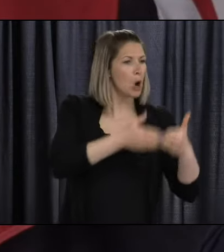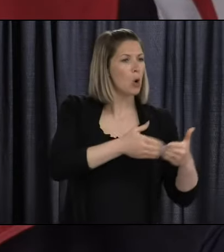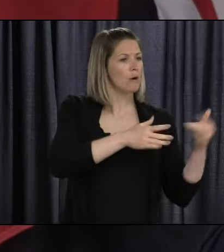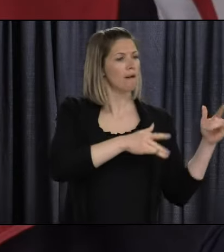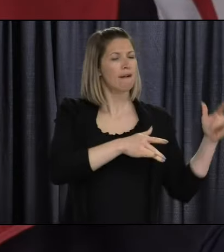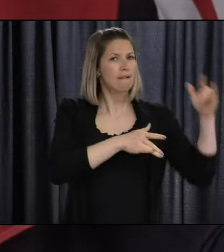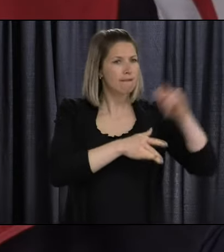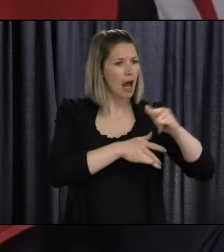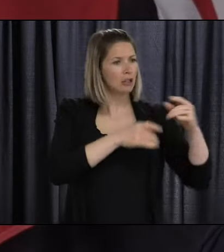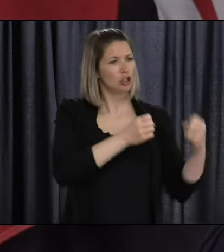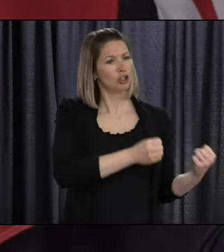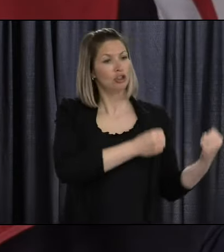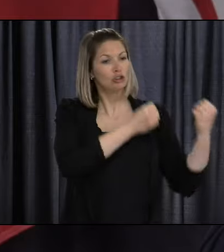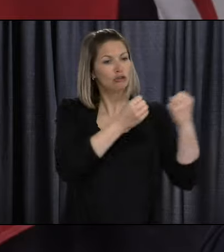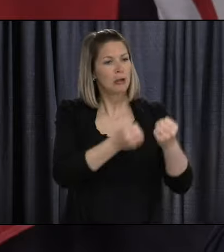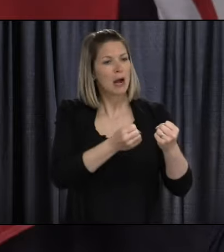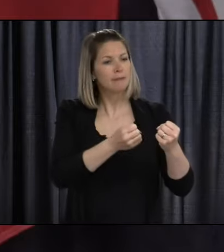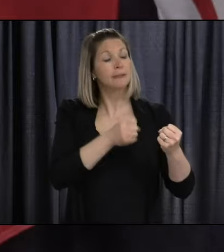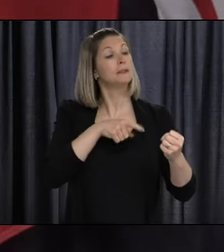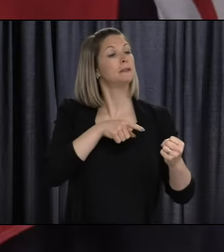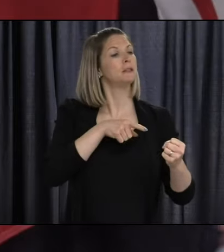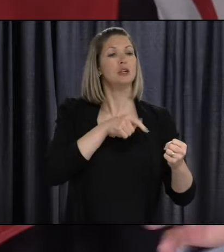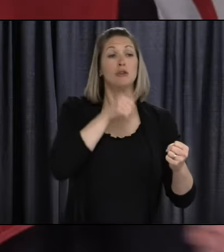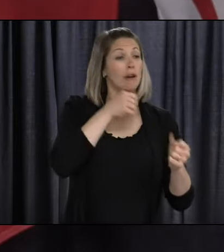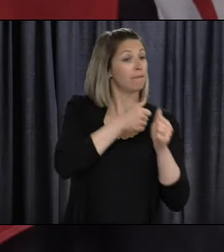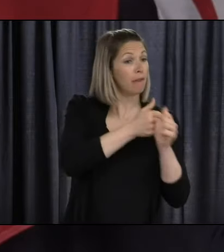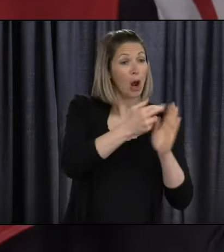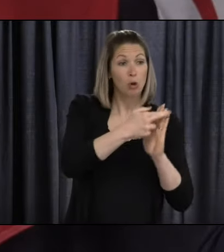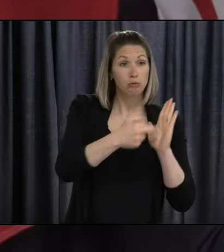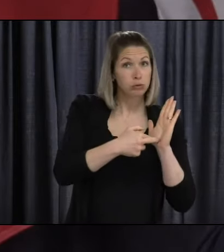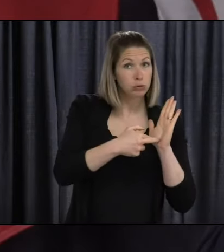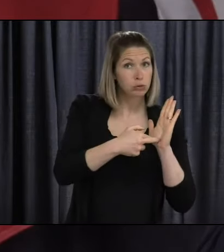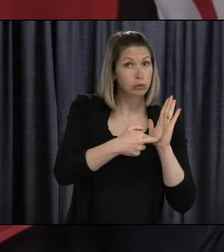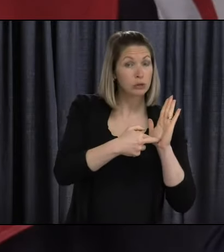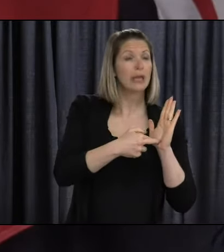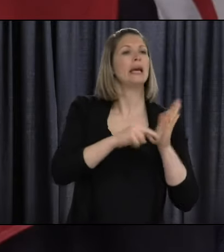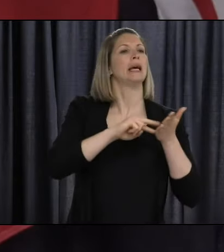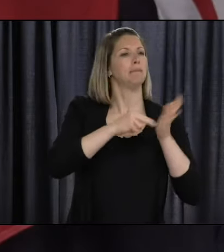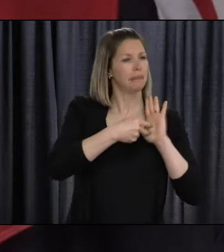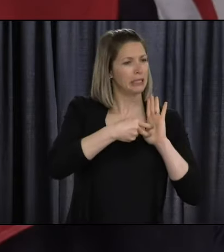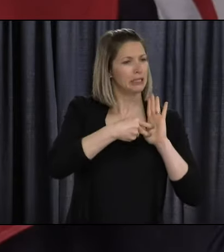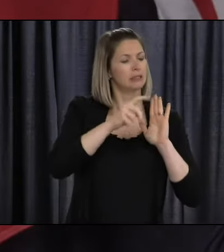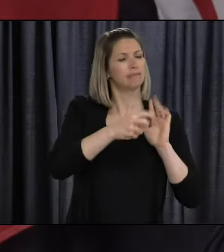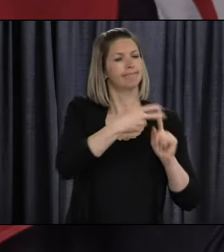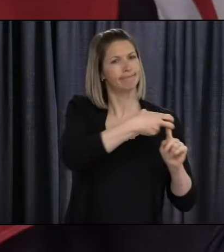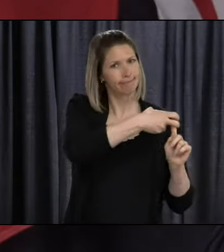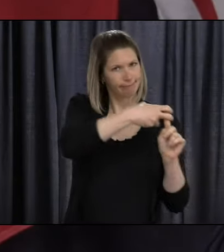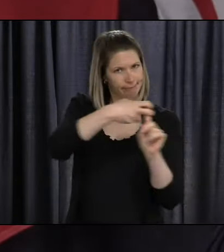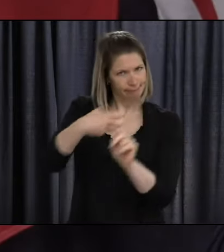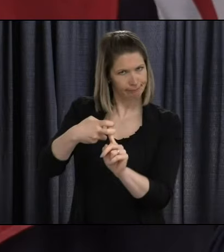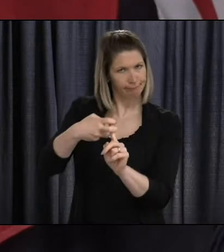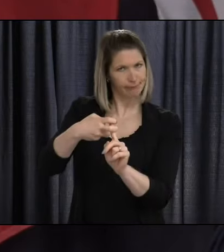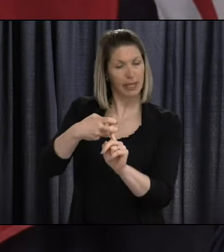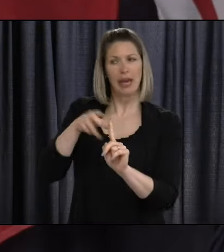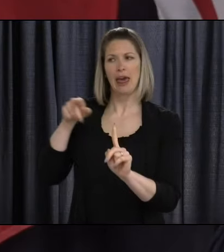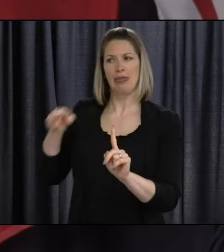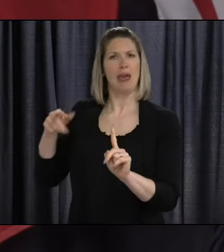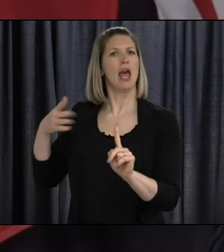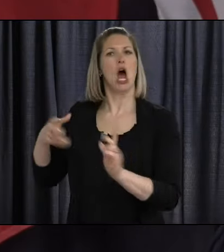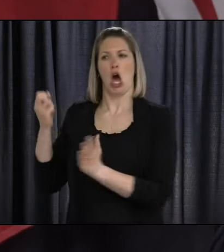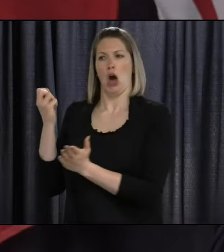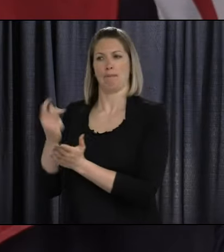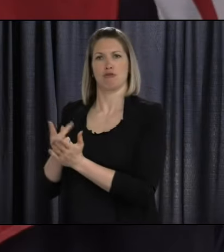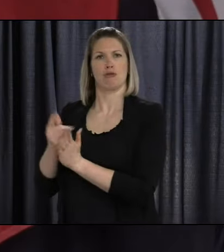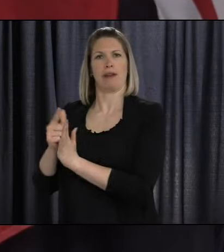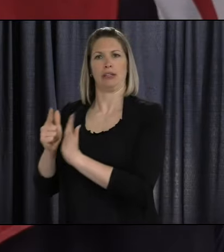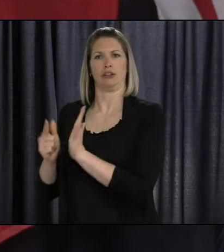these are really just tightening up our borders as we relax measures, as people move, as Newfoundlanders and Labradorians move around. And the idea